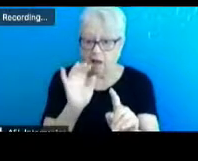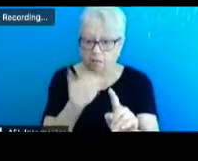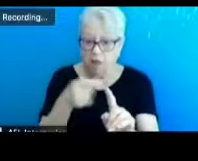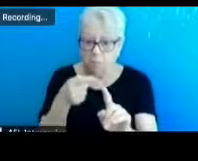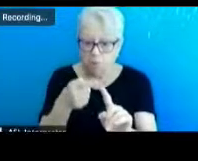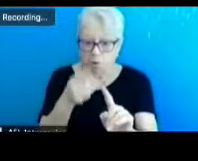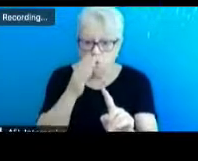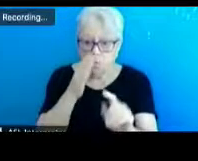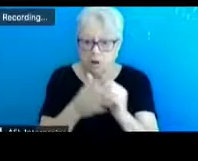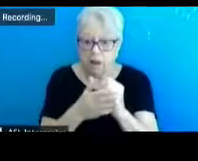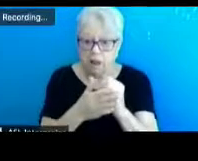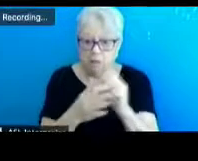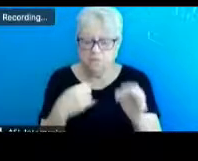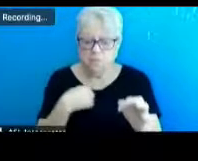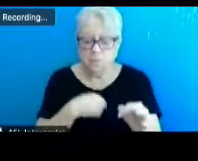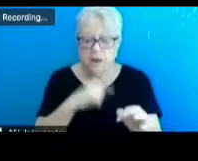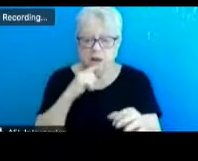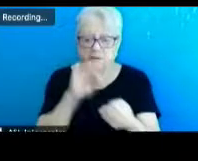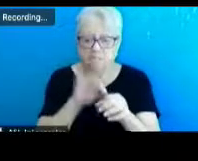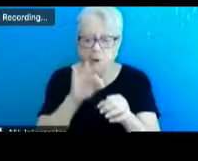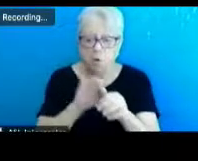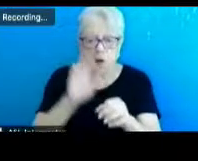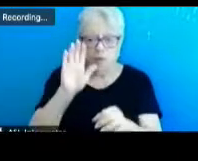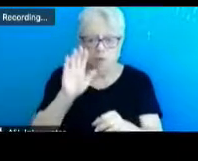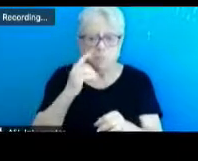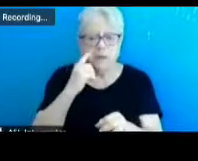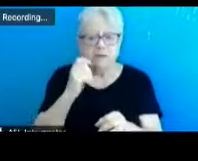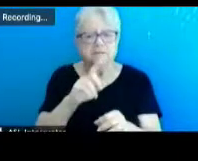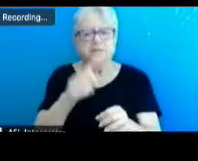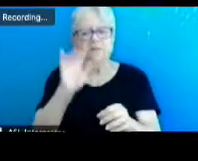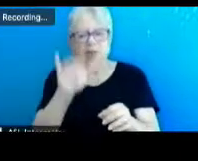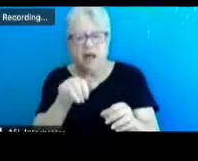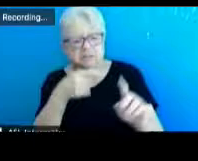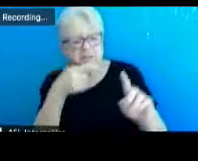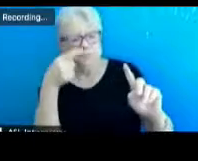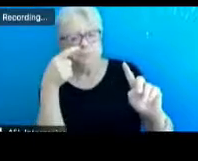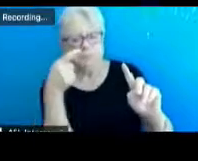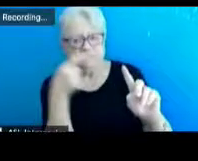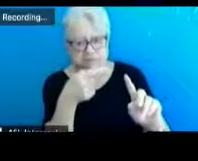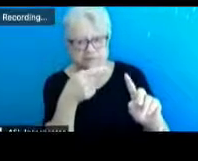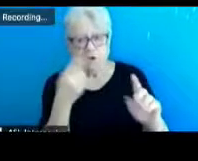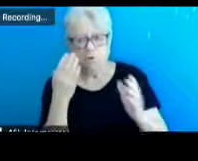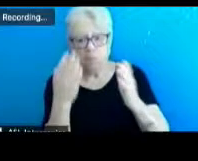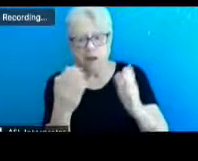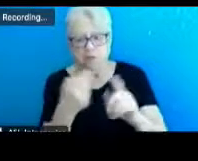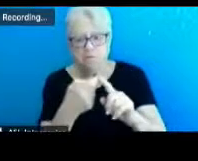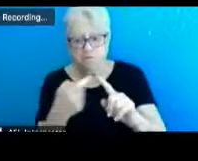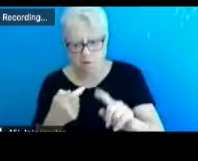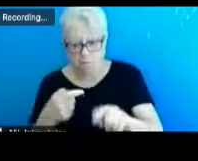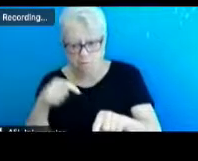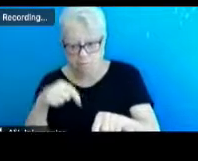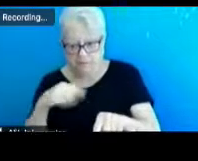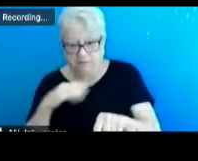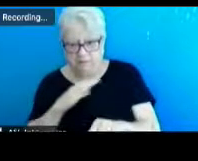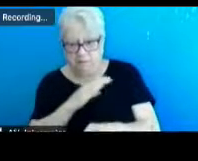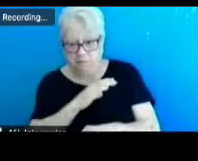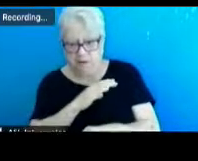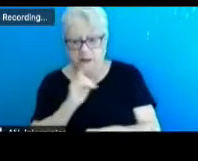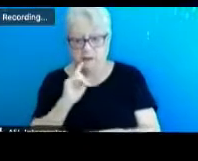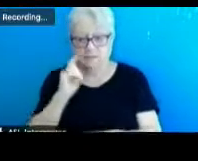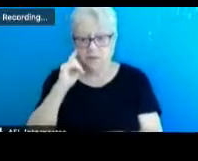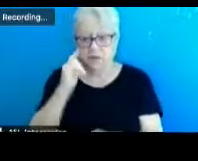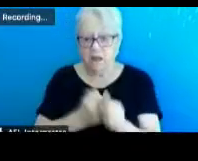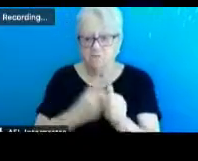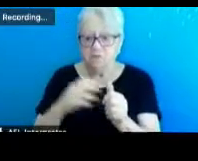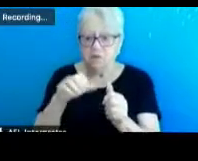if we had a vote on that, because that's a specific recommendation from the committee. I think everything else, because it has to go